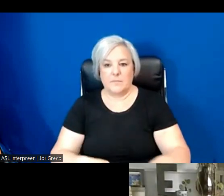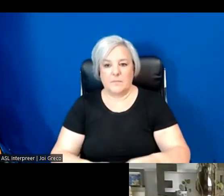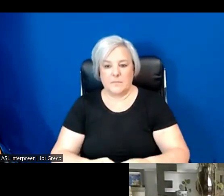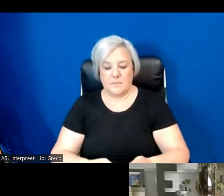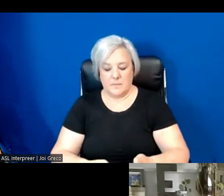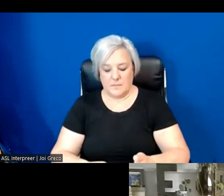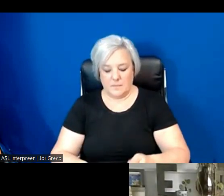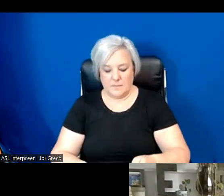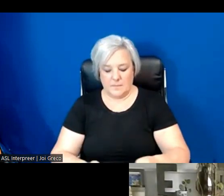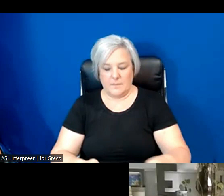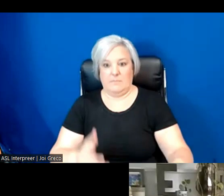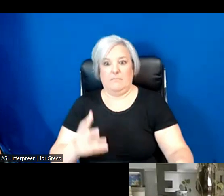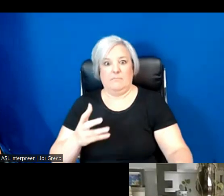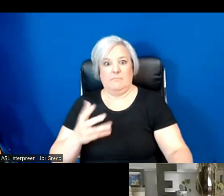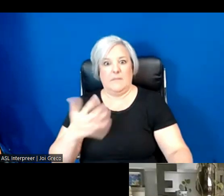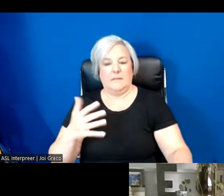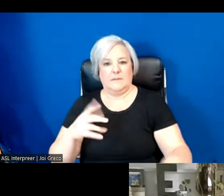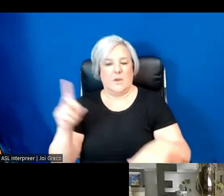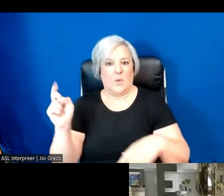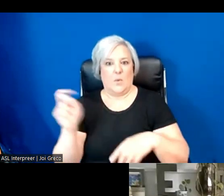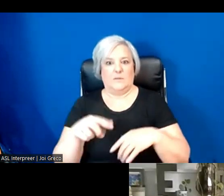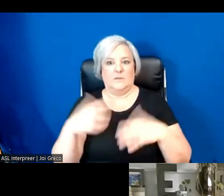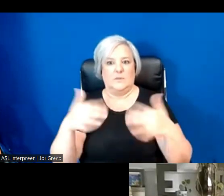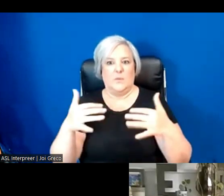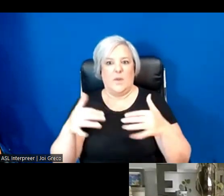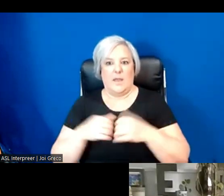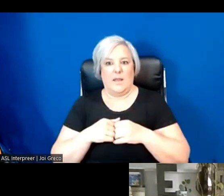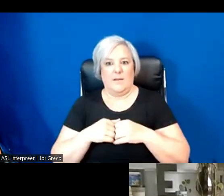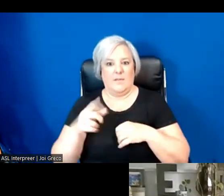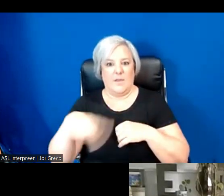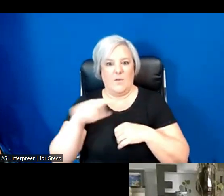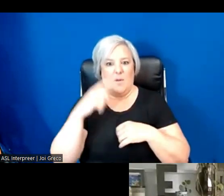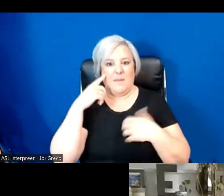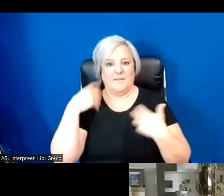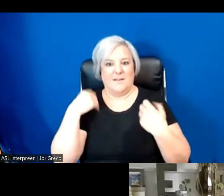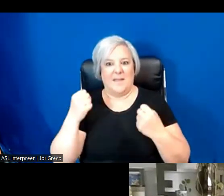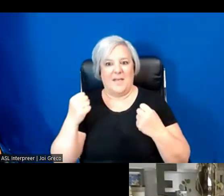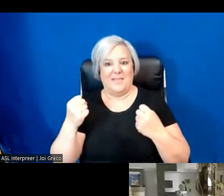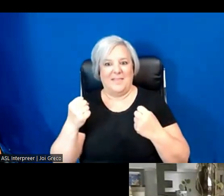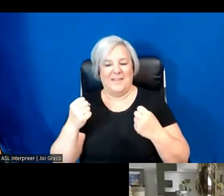That's a loaded question to ask 3 public health people in a room full of mental health.